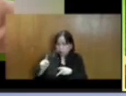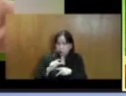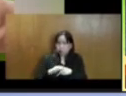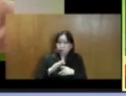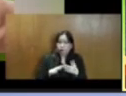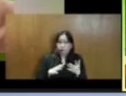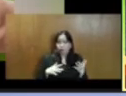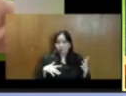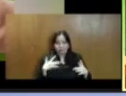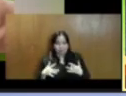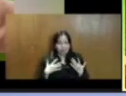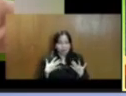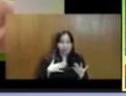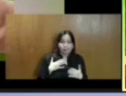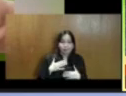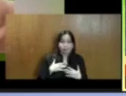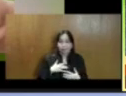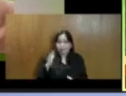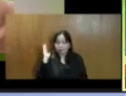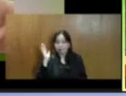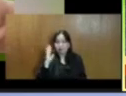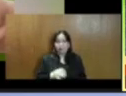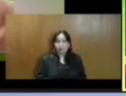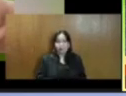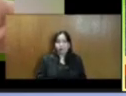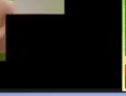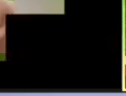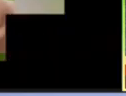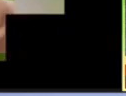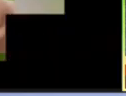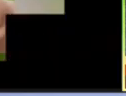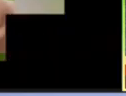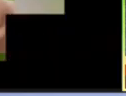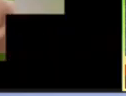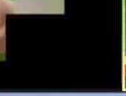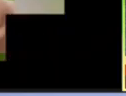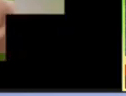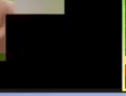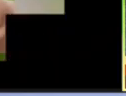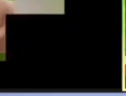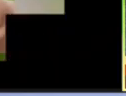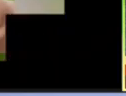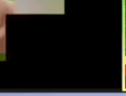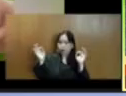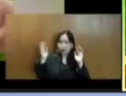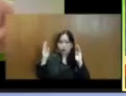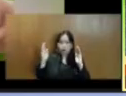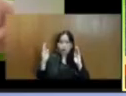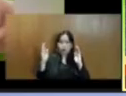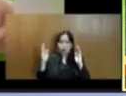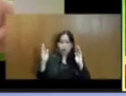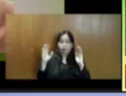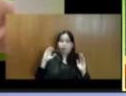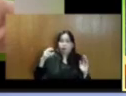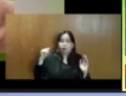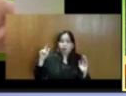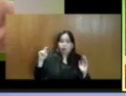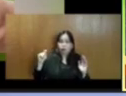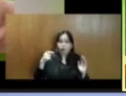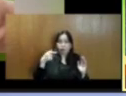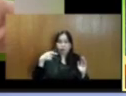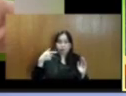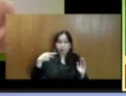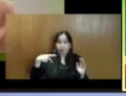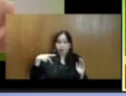for example, in your presentations? And you put that in one line in ChatGPT, it